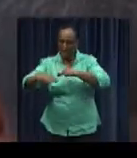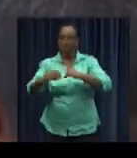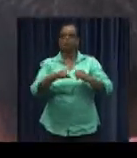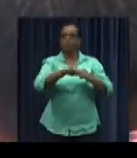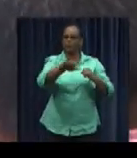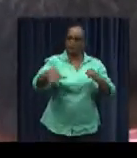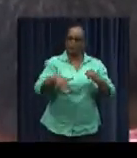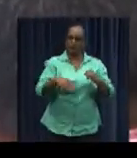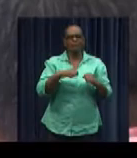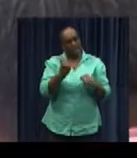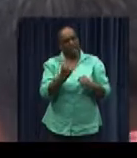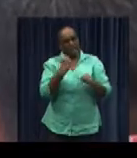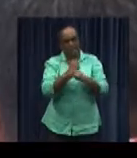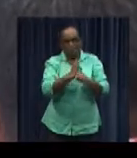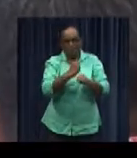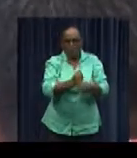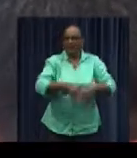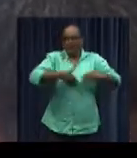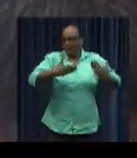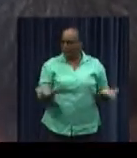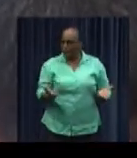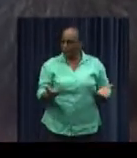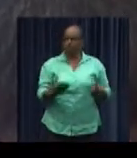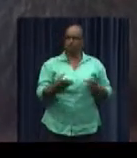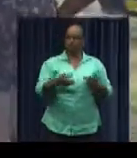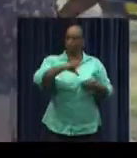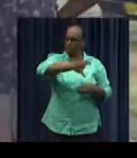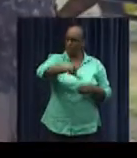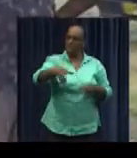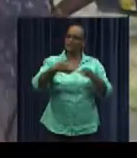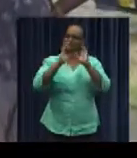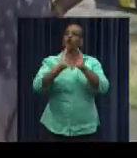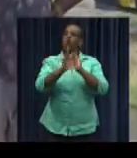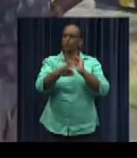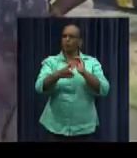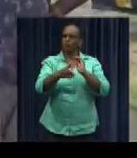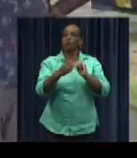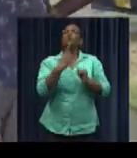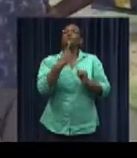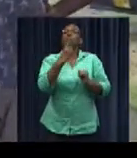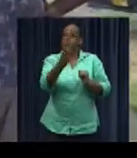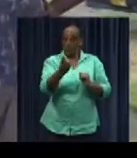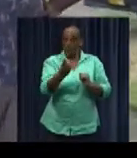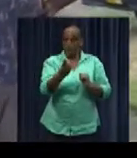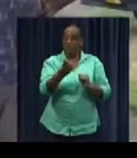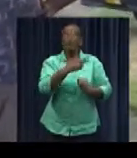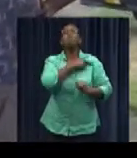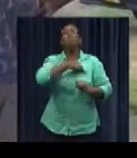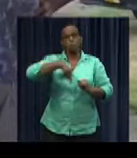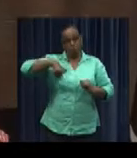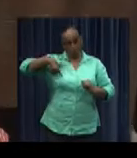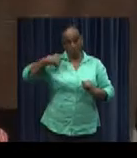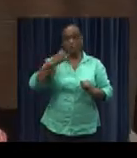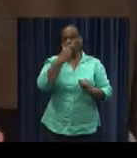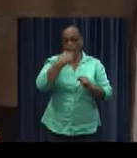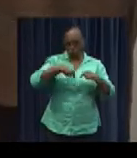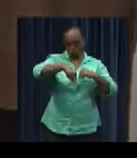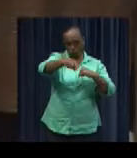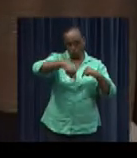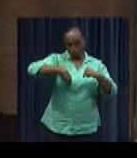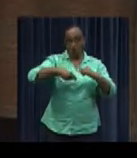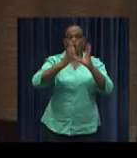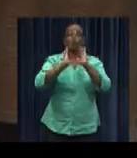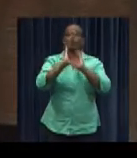Adin, to stimulate major projects within the agricultural sector in order to create more employment in the